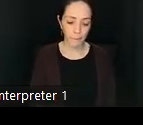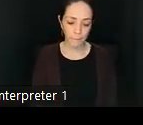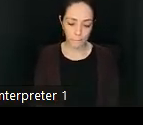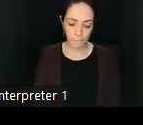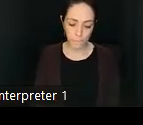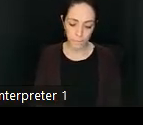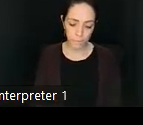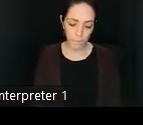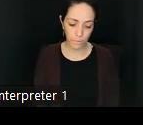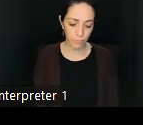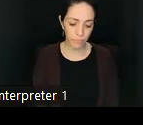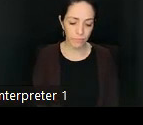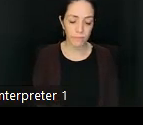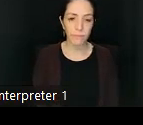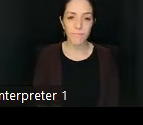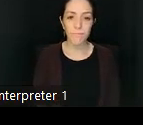Yeah, but that's the only thing.